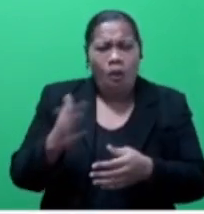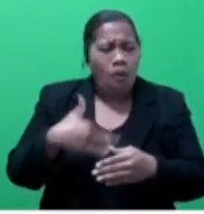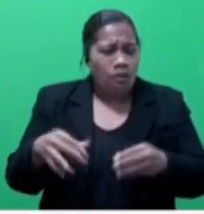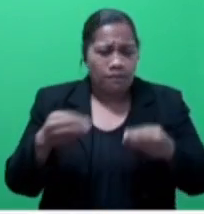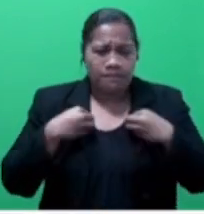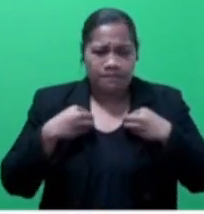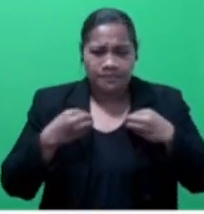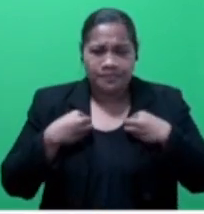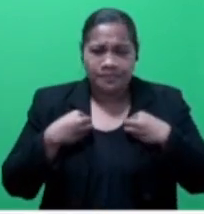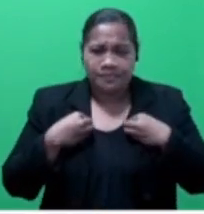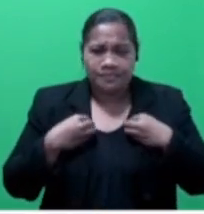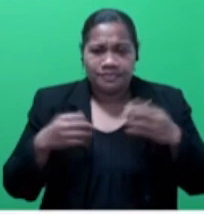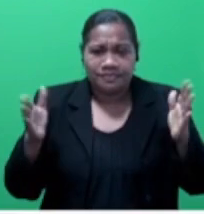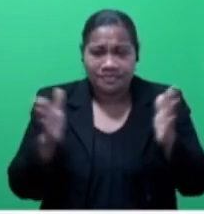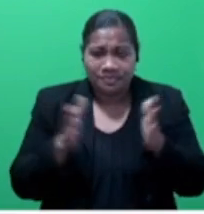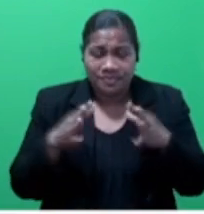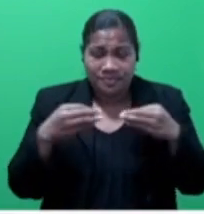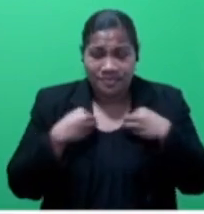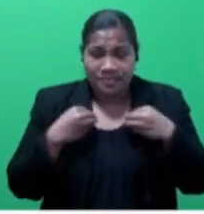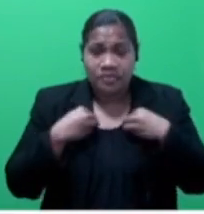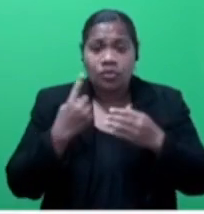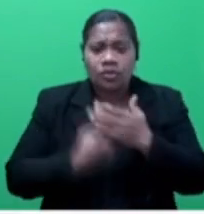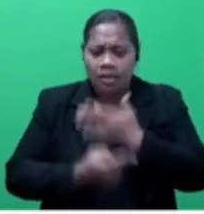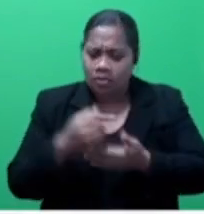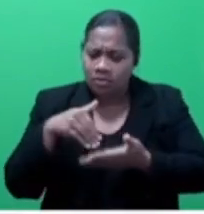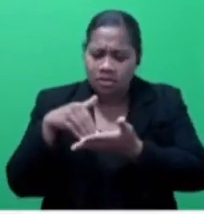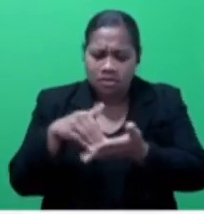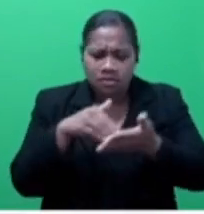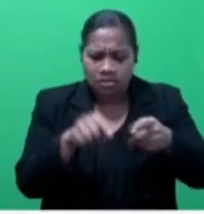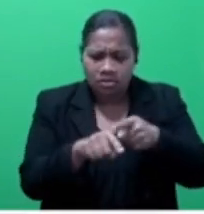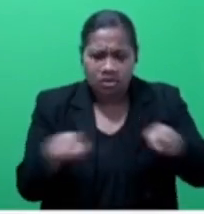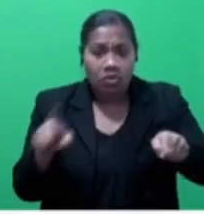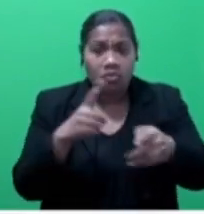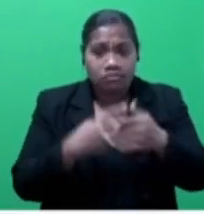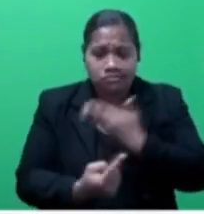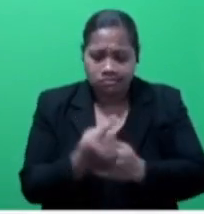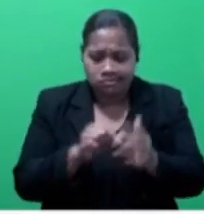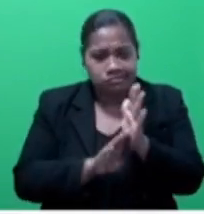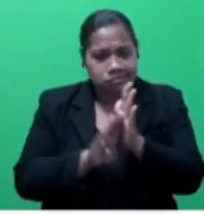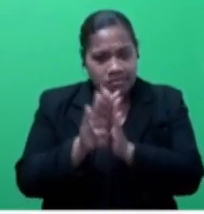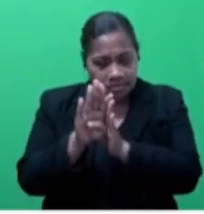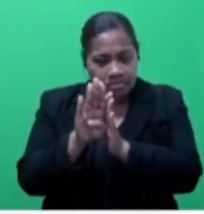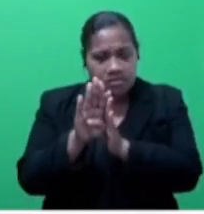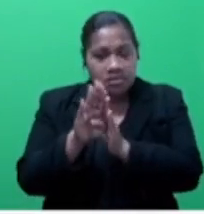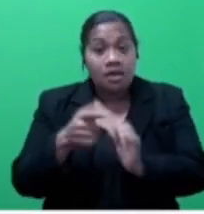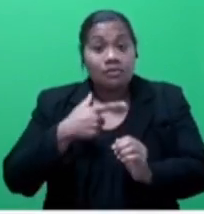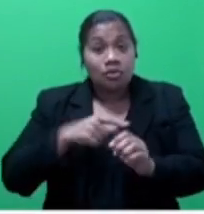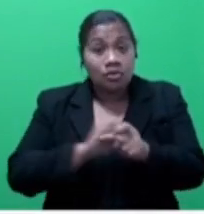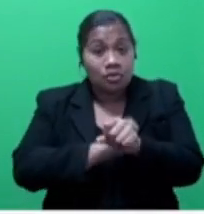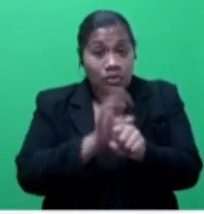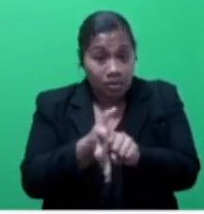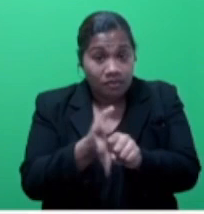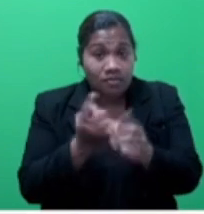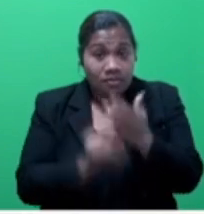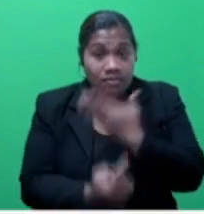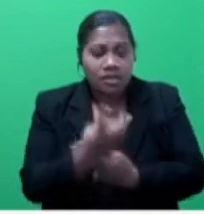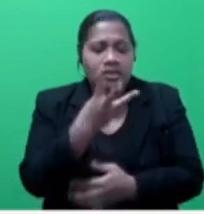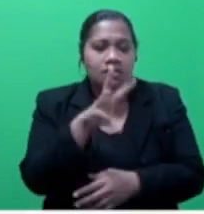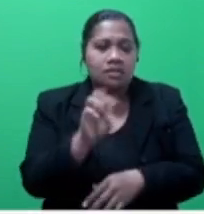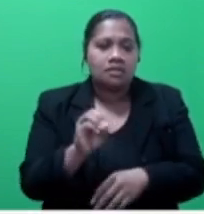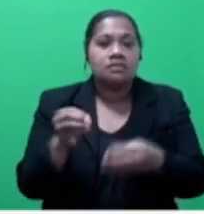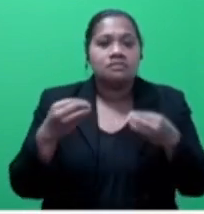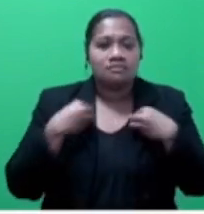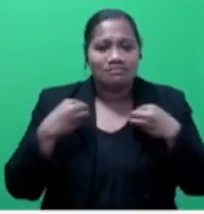small, medium enterprises that in fact were assisted, were able to flourish. And only because of COVID, we had about 30 businesses that in